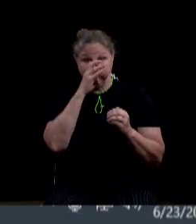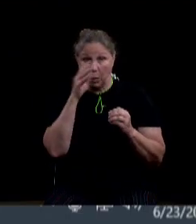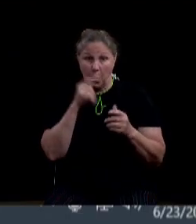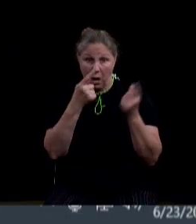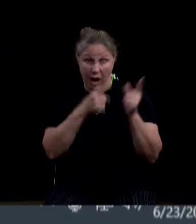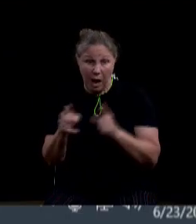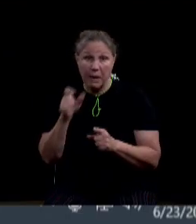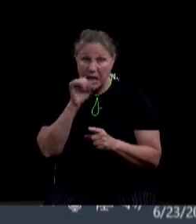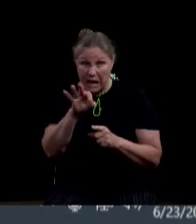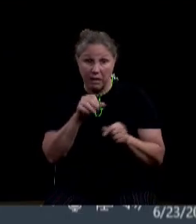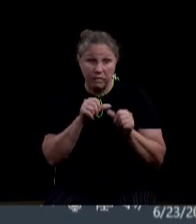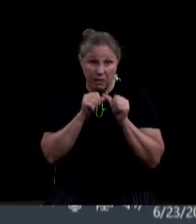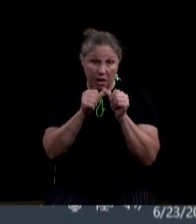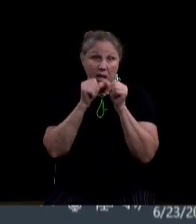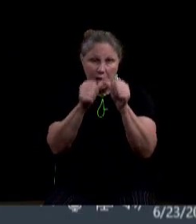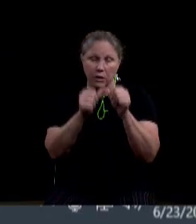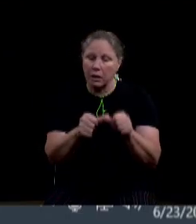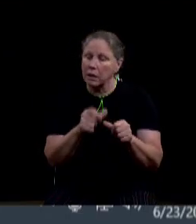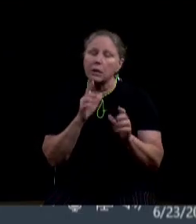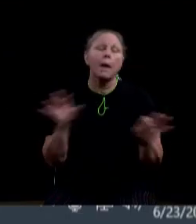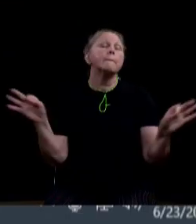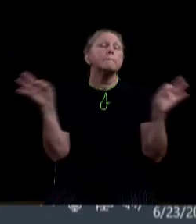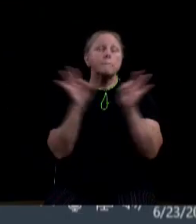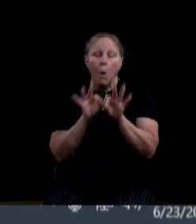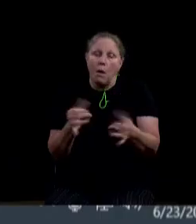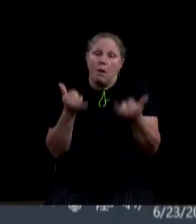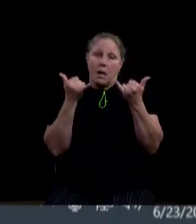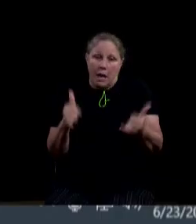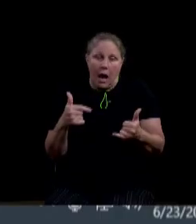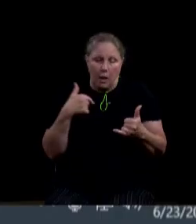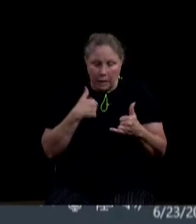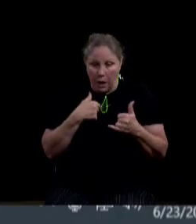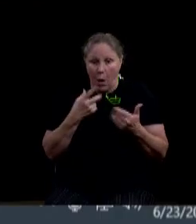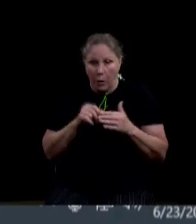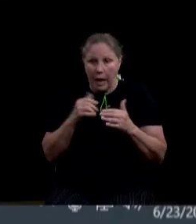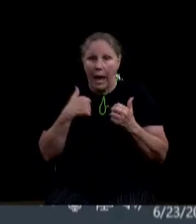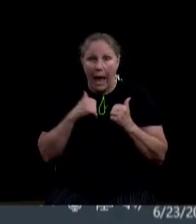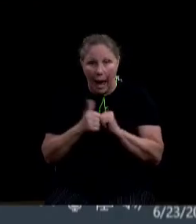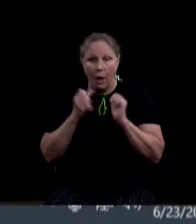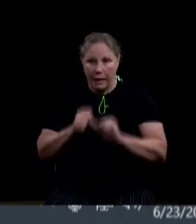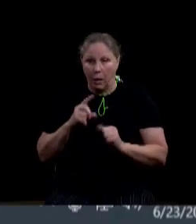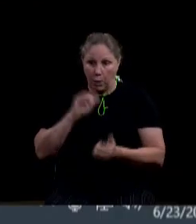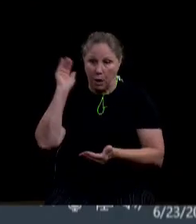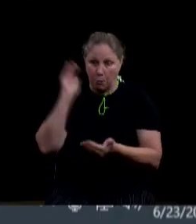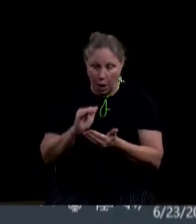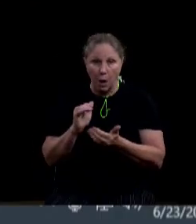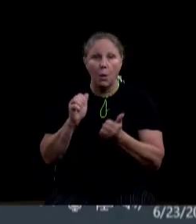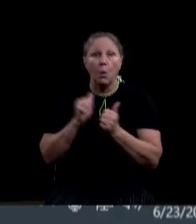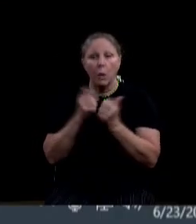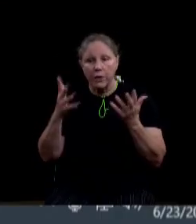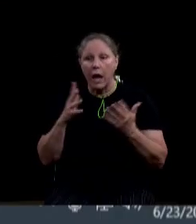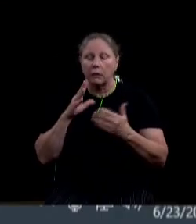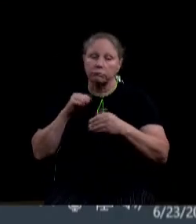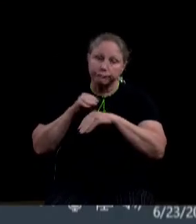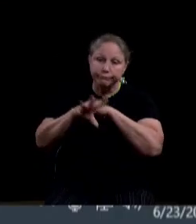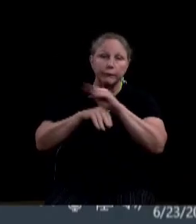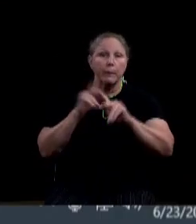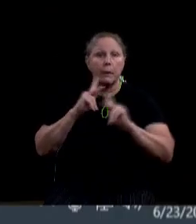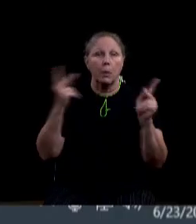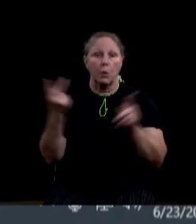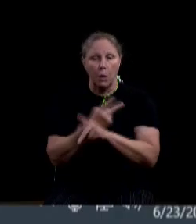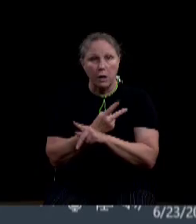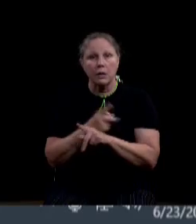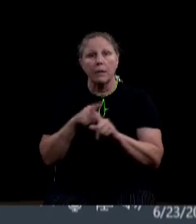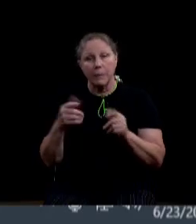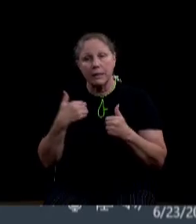us to examine what are the least restrictive means by which we can ensure that we have the liberty to do business and the liberty to stay open. And